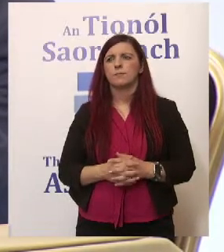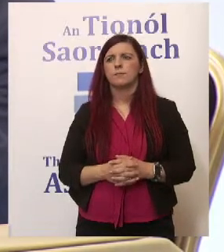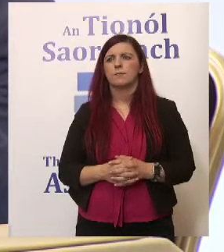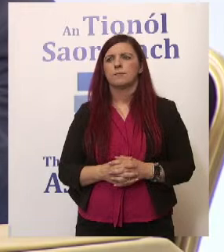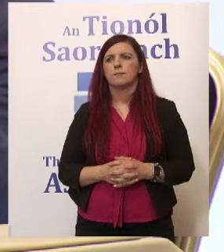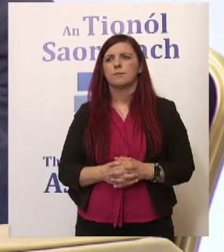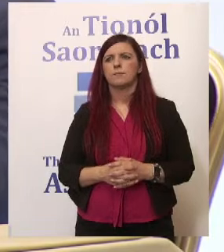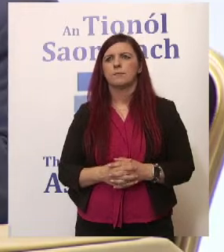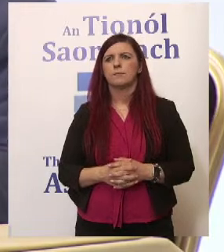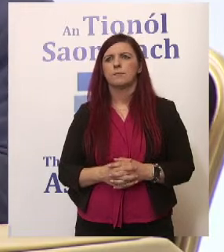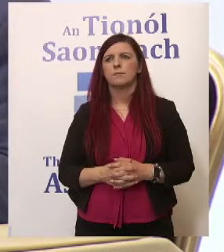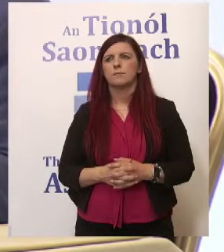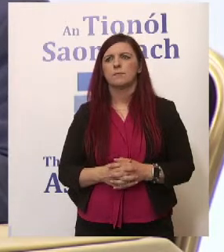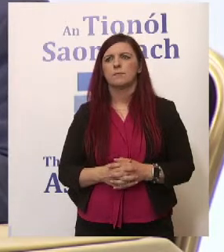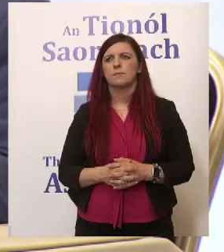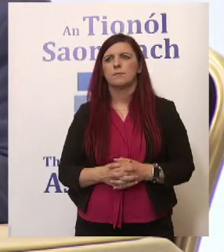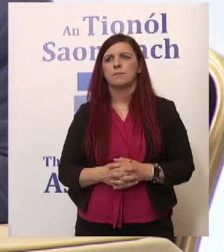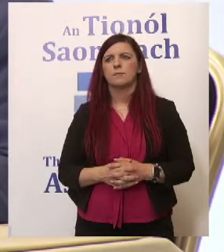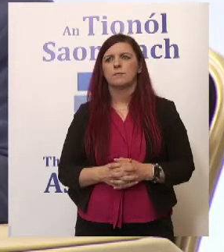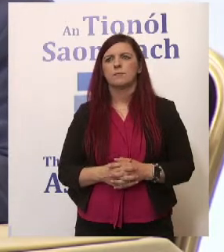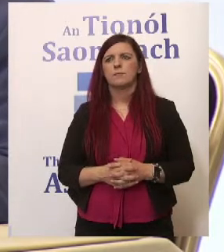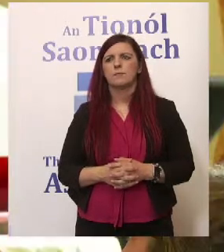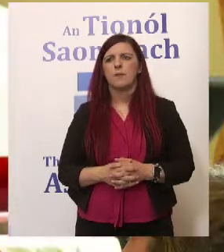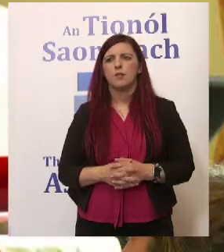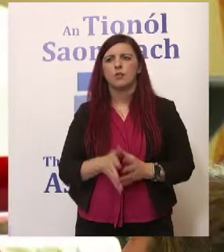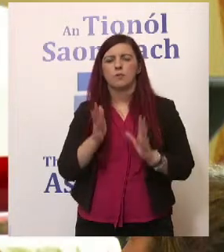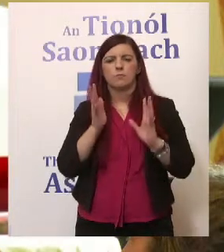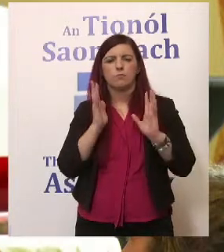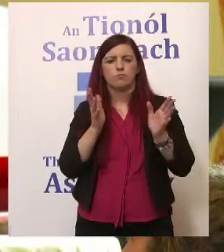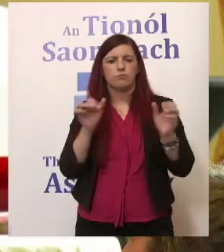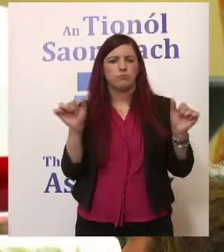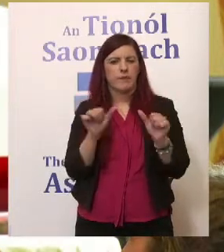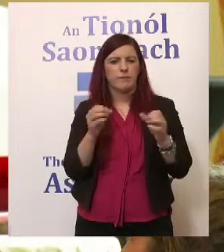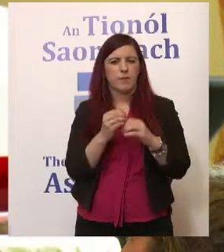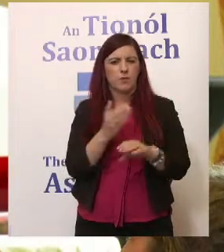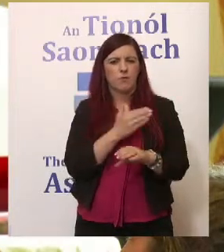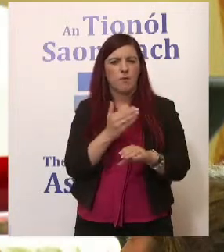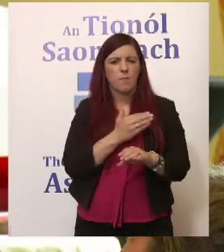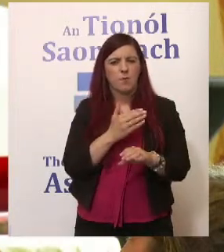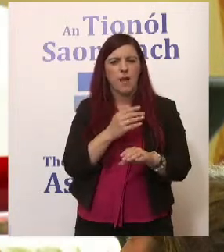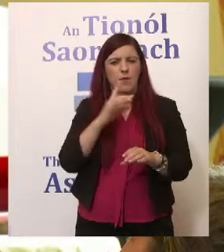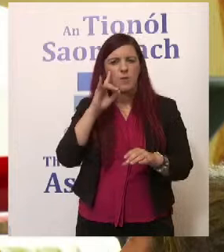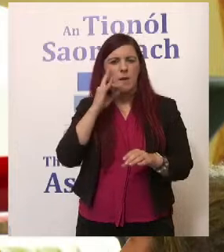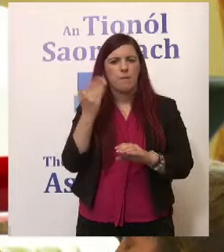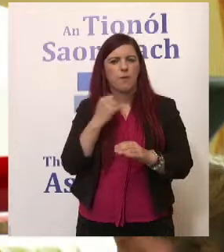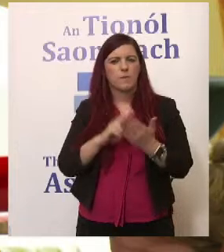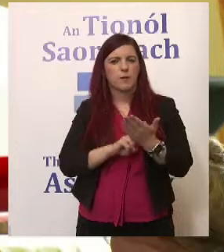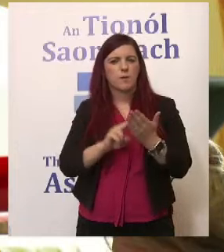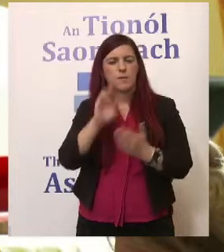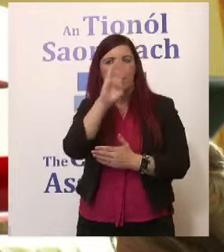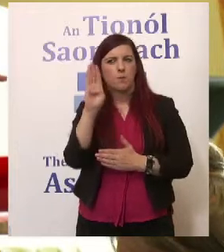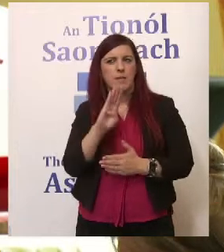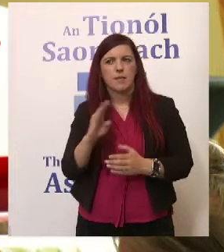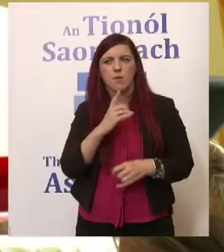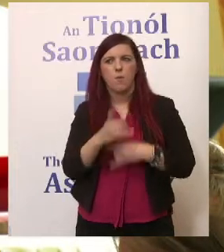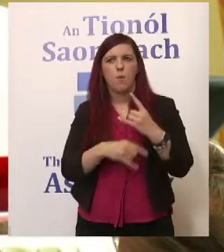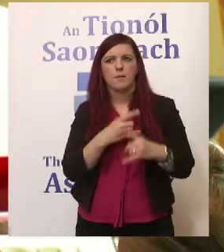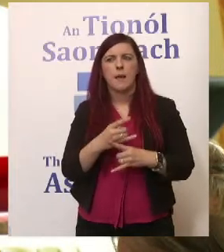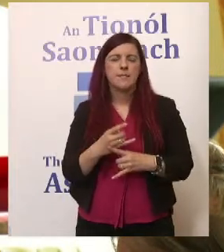Sure. So the deliberative budgeting, I mean, Shoni mentioned it briefly, but I've heard about it before. It's being used in Brazil. So what happens